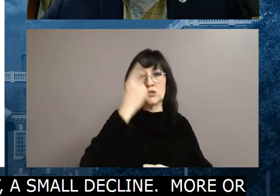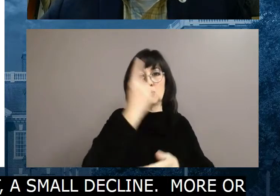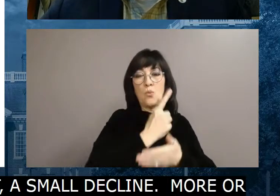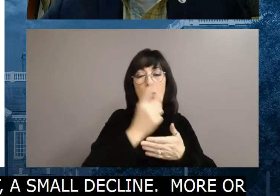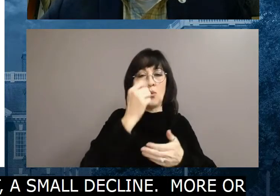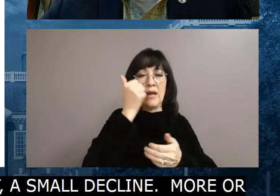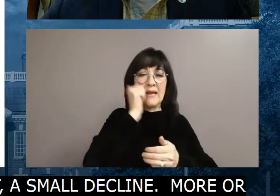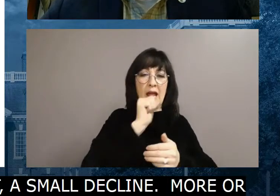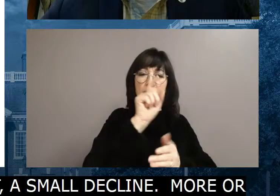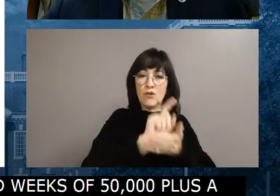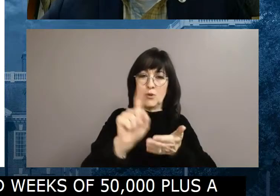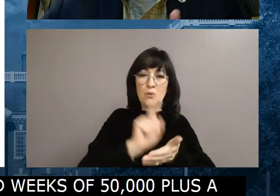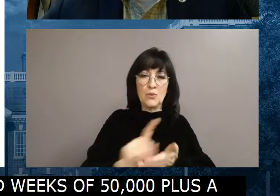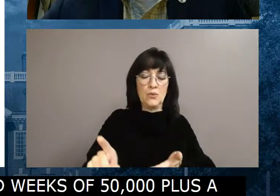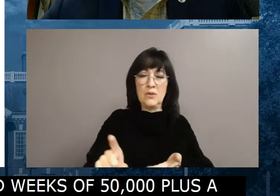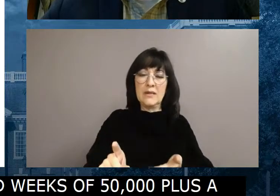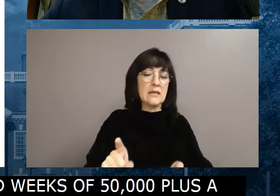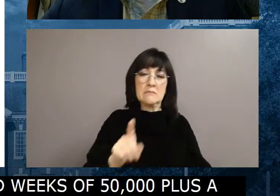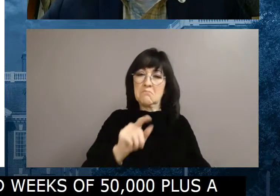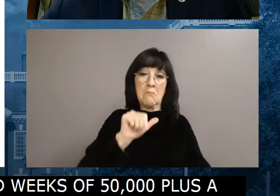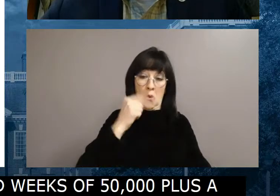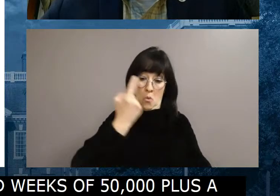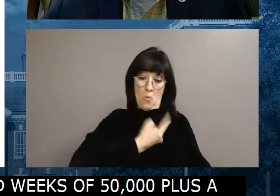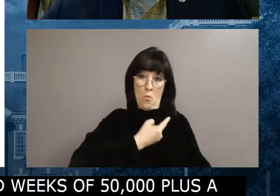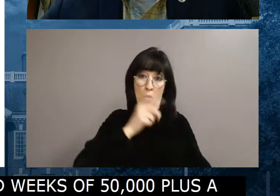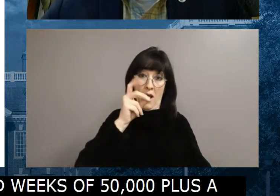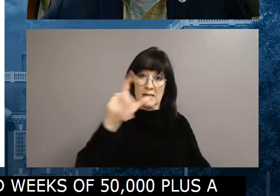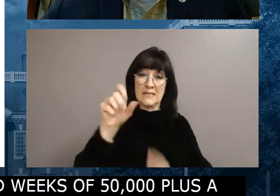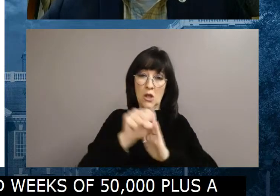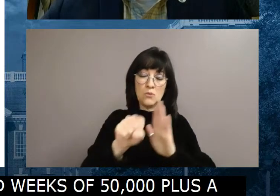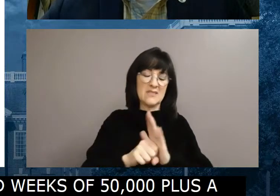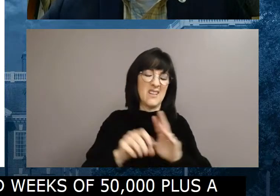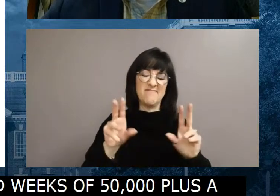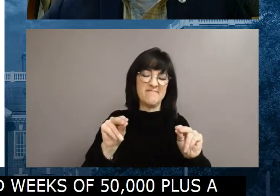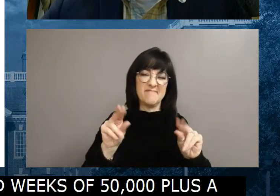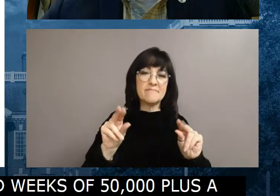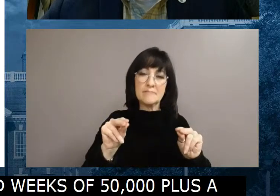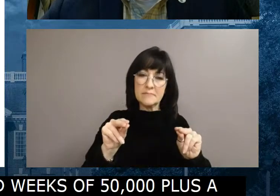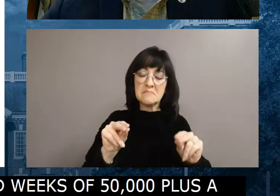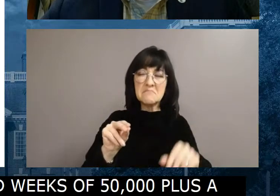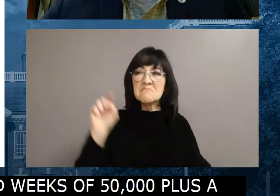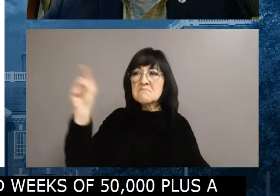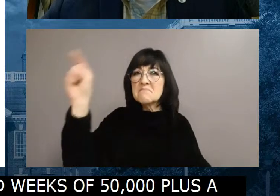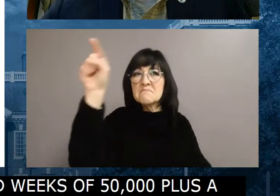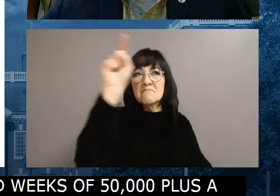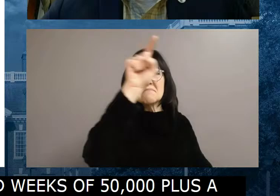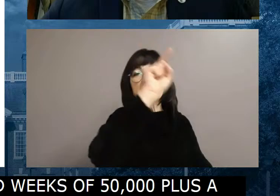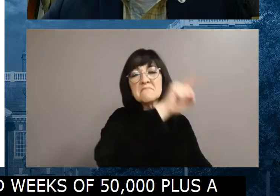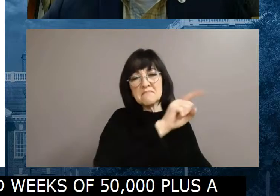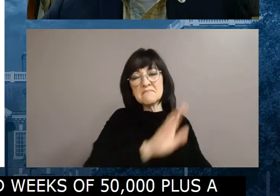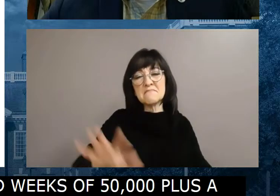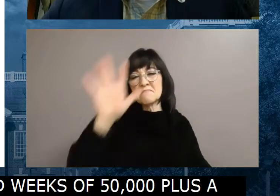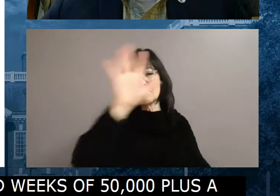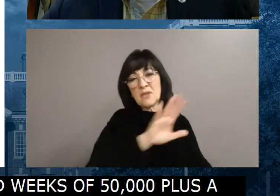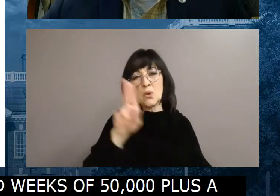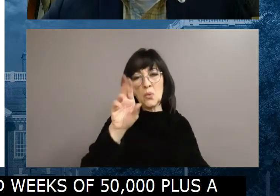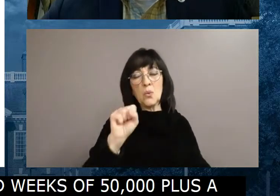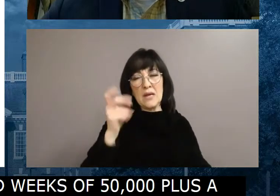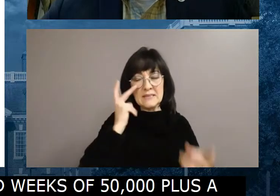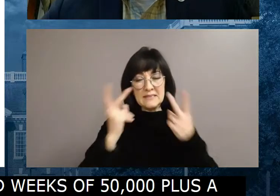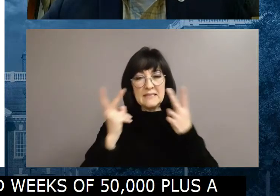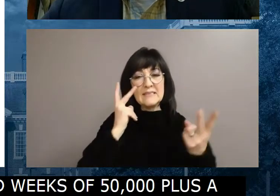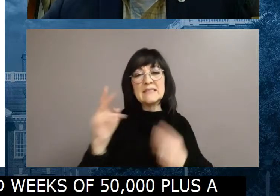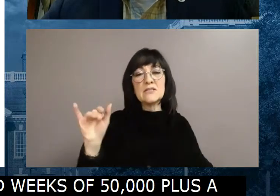and it's important. The governor said, Dr. Tays highlighted of how we've had excellent progress on the vaccination